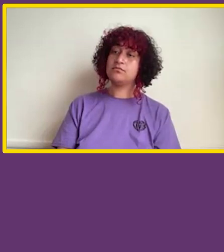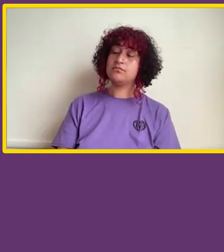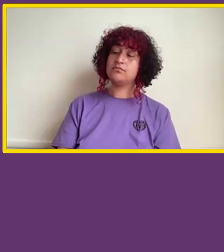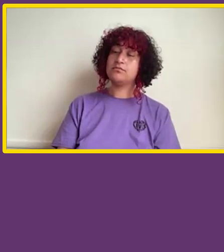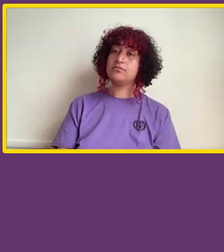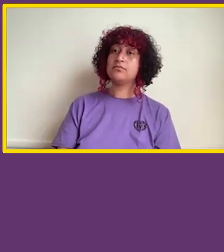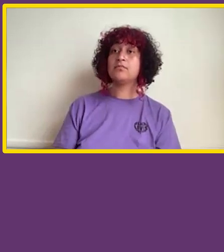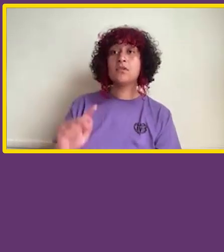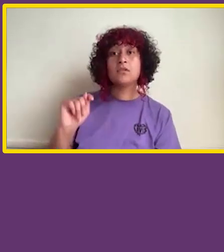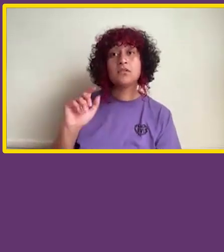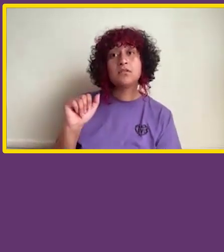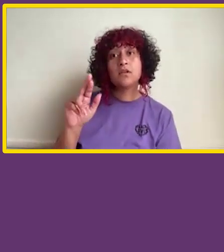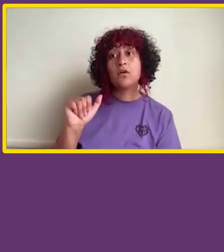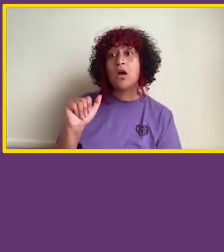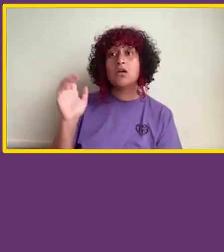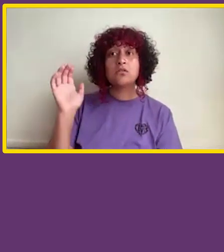Tiara?